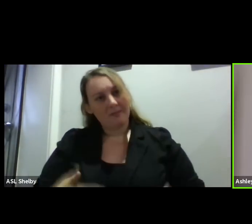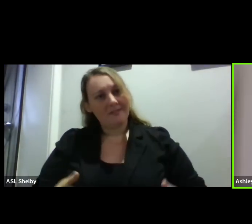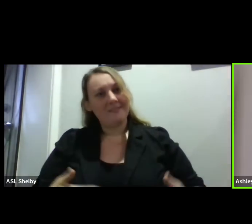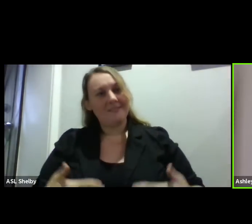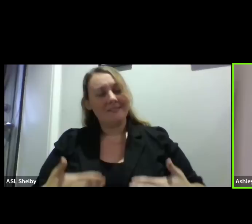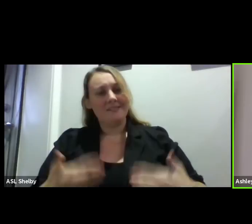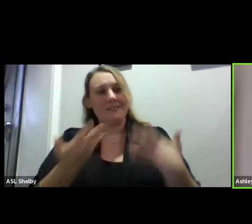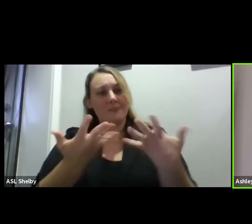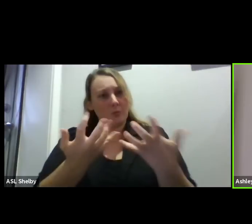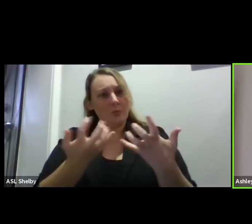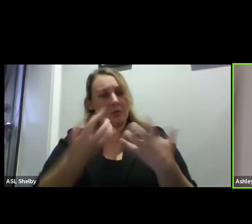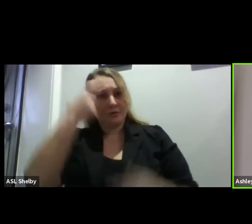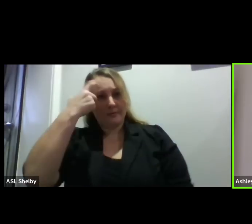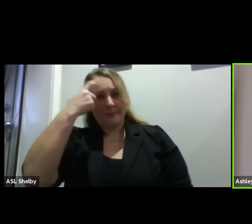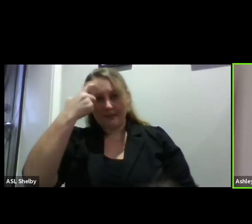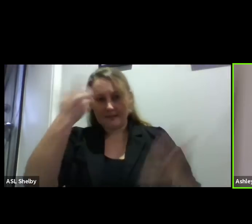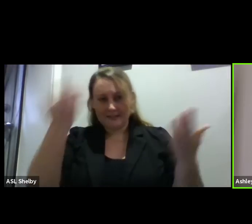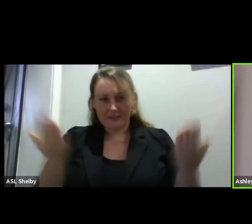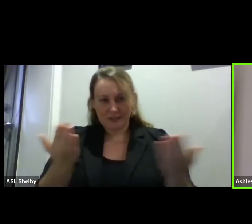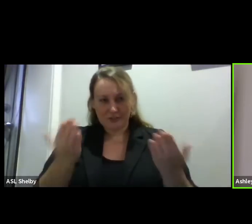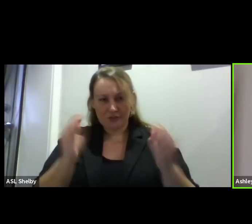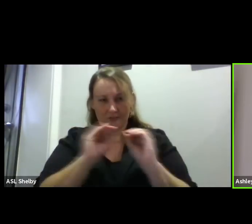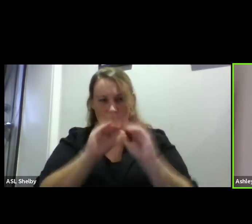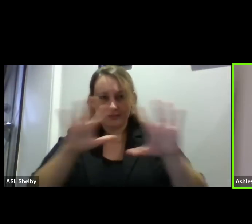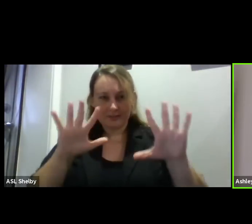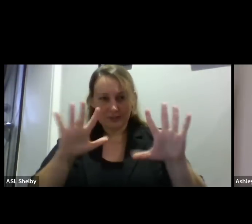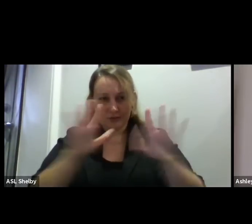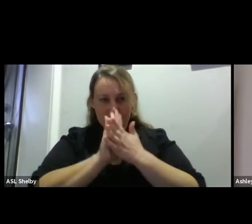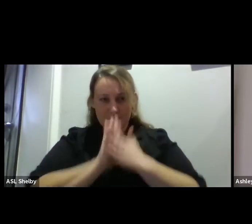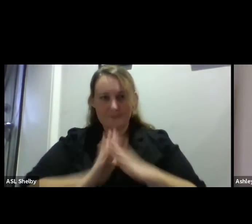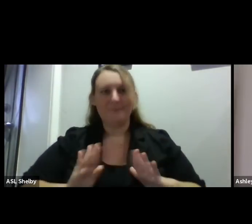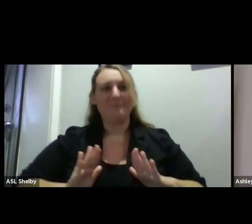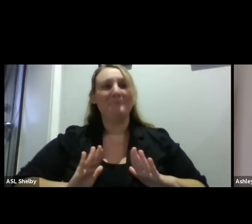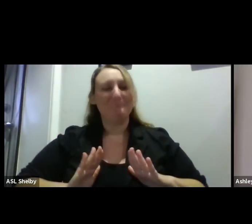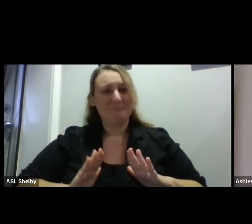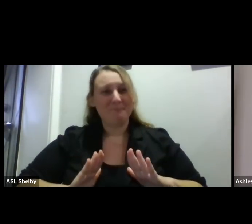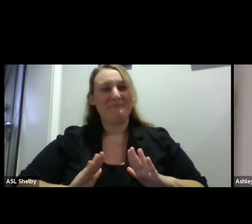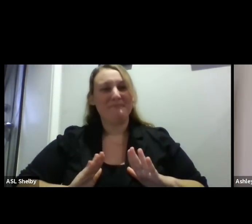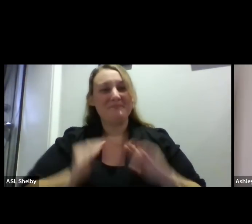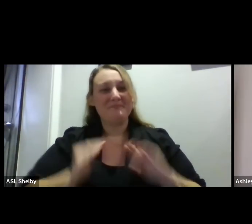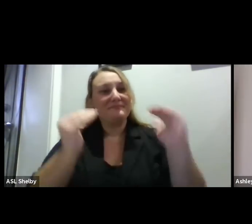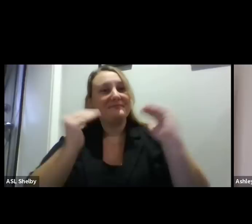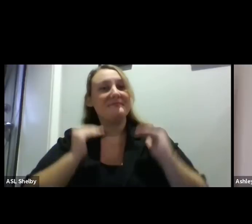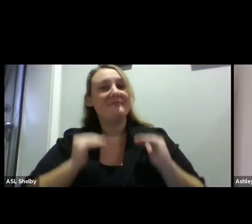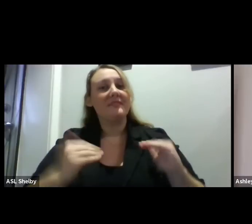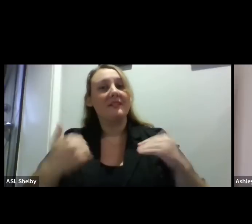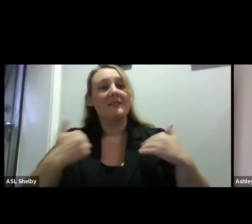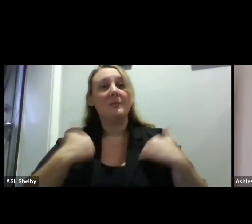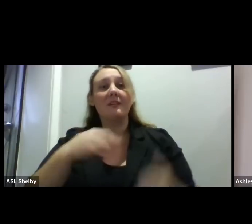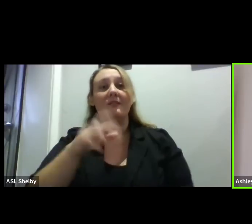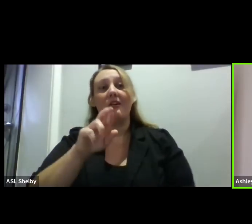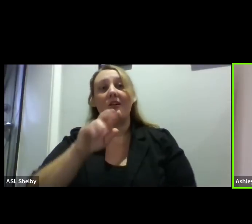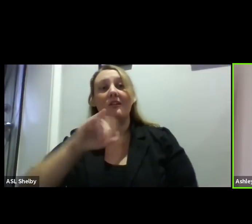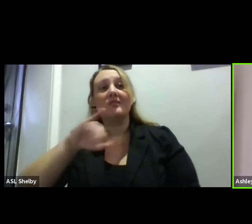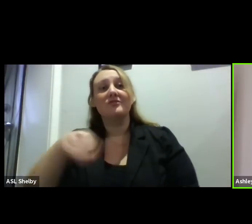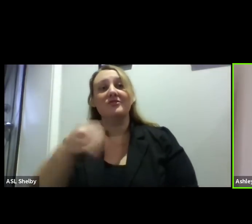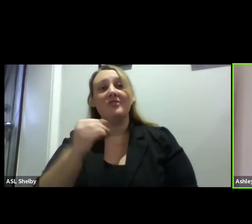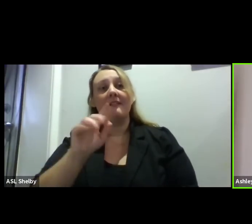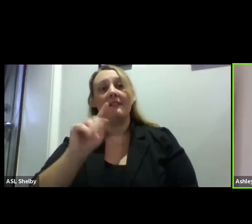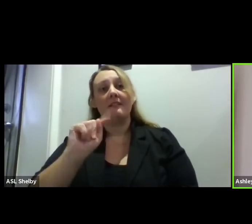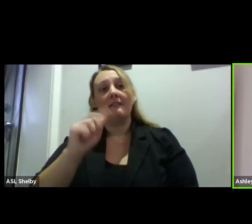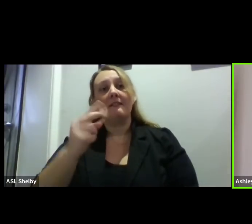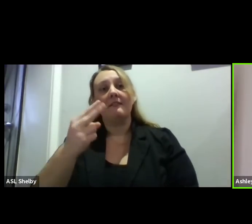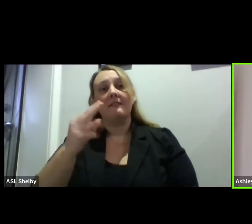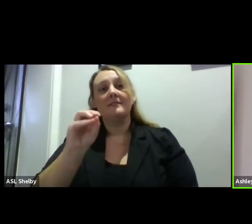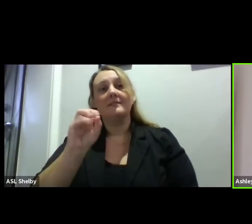present. Next up, we have R.J. Thompson, Esquire, who's speaking on